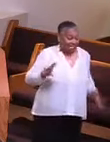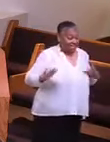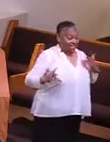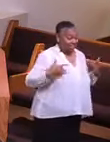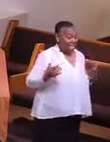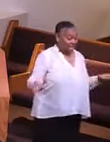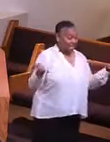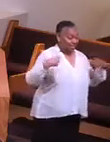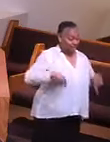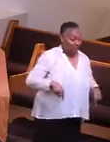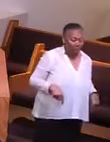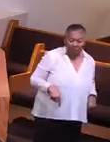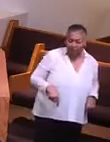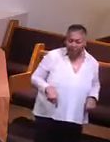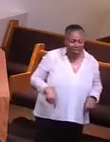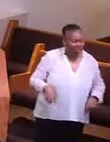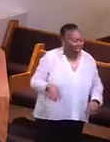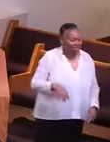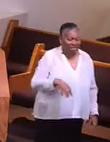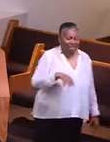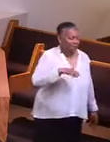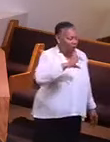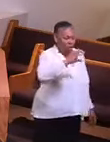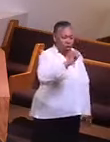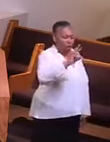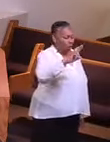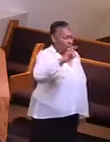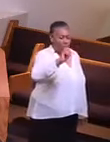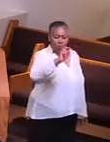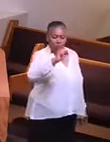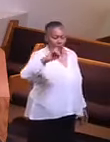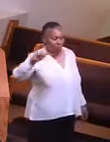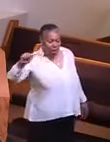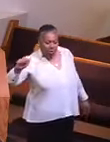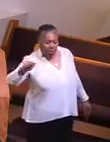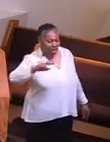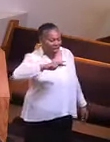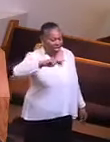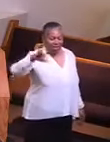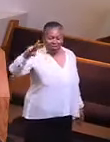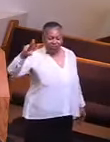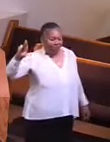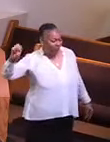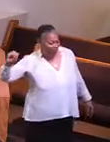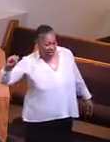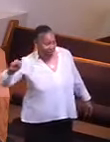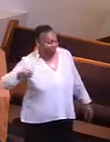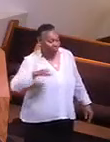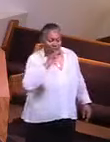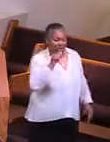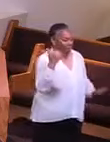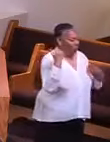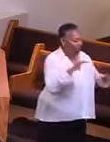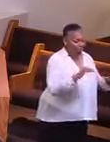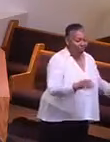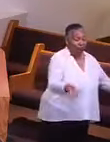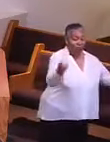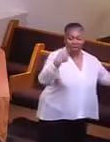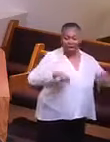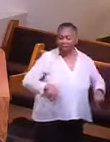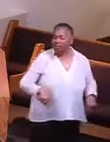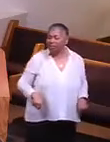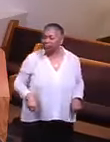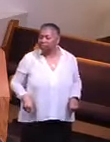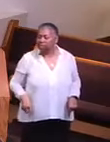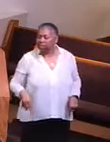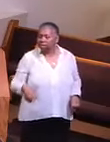not even the coronavirus will keep him coming. Amen. And so we're looking forward to the Lord using him. I do want to say on behalf